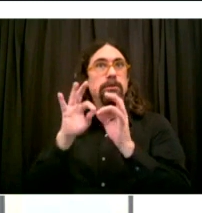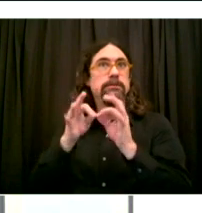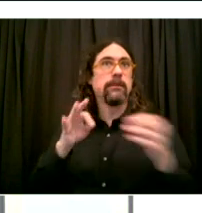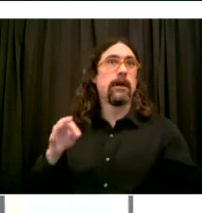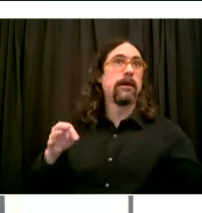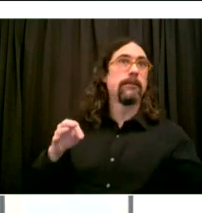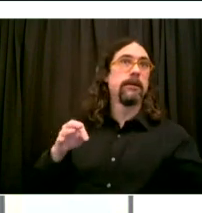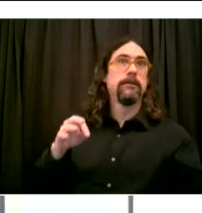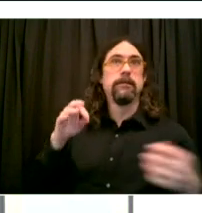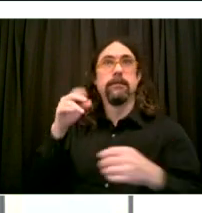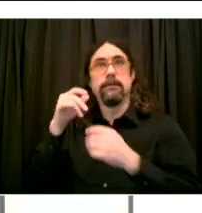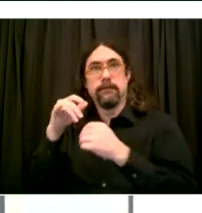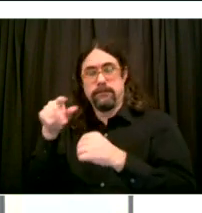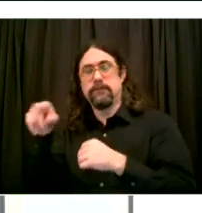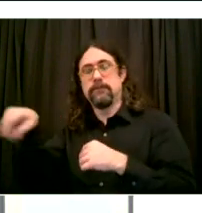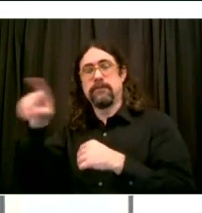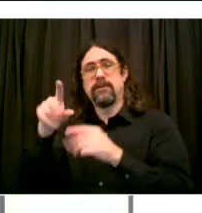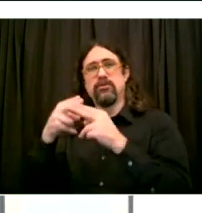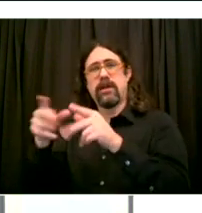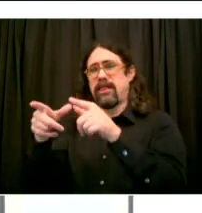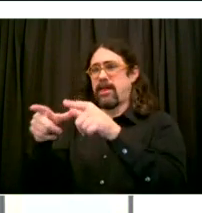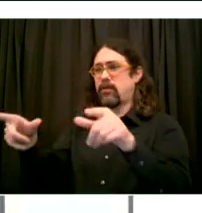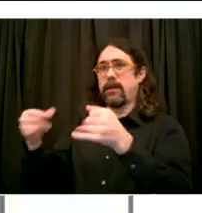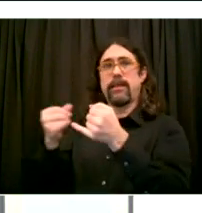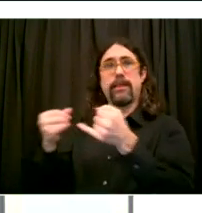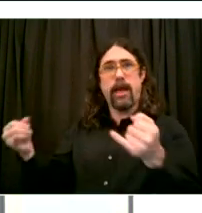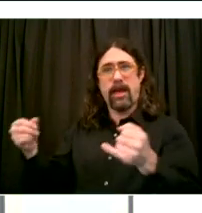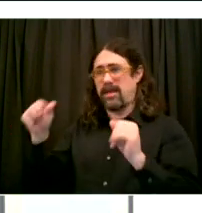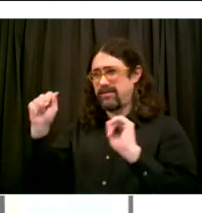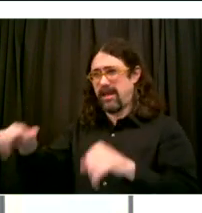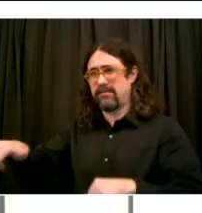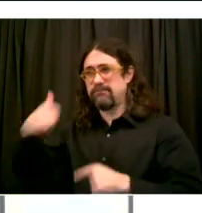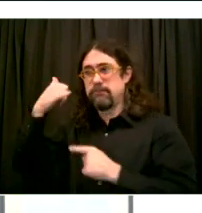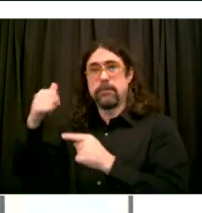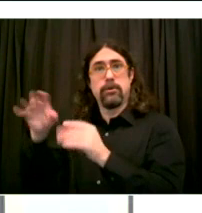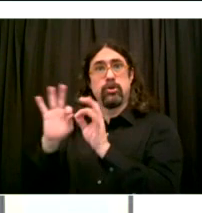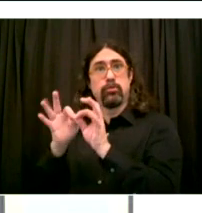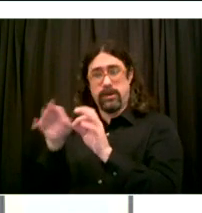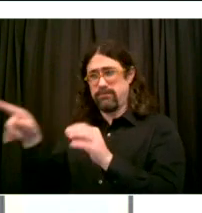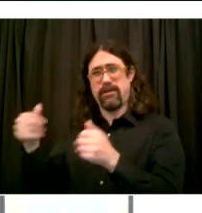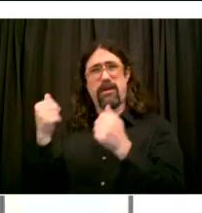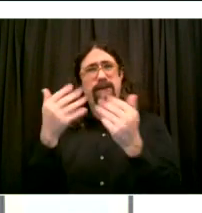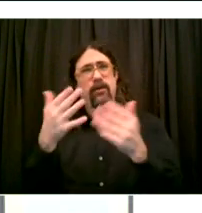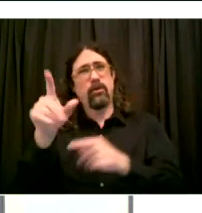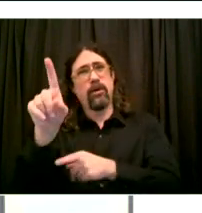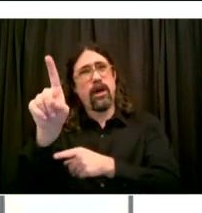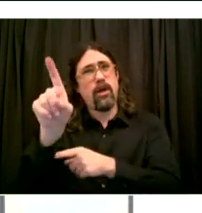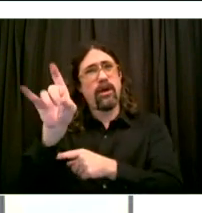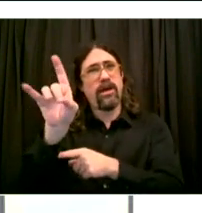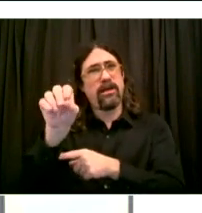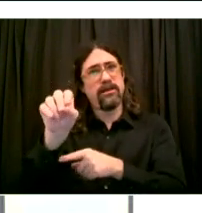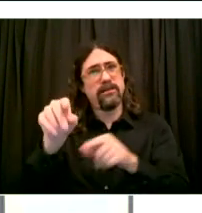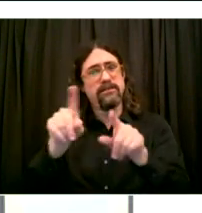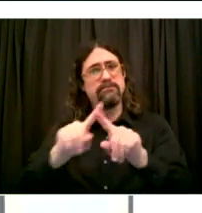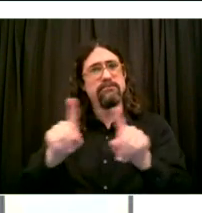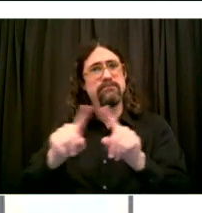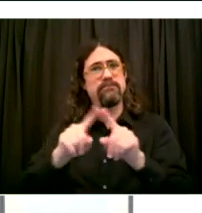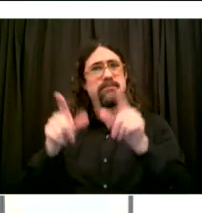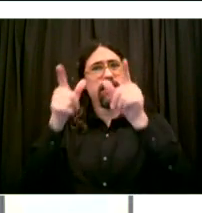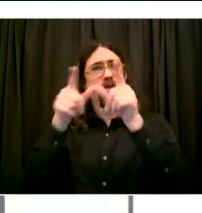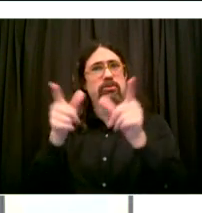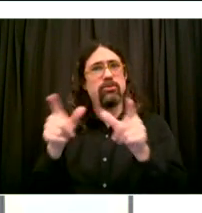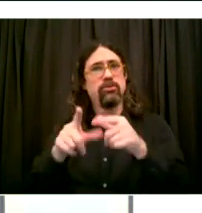you a little bit more of the individual perspective on it, I would just share, my experience taking care of